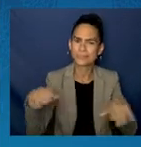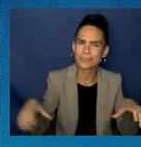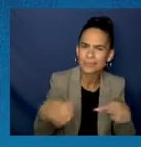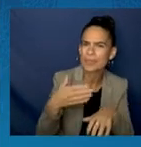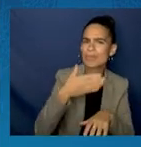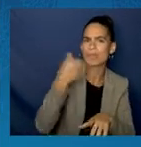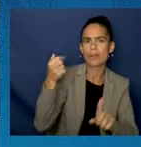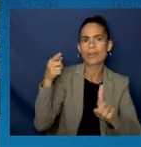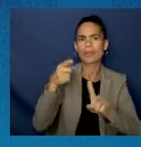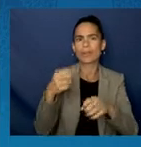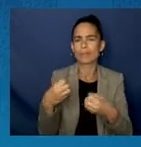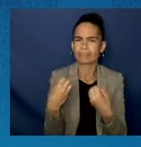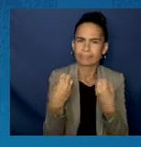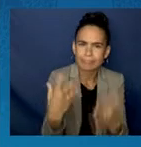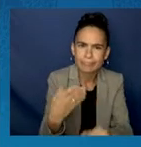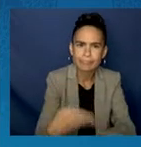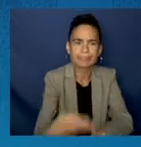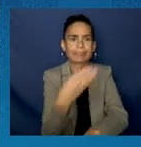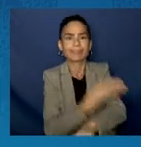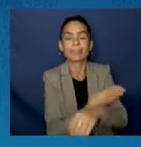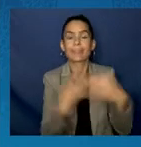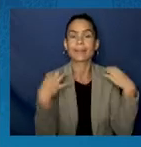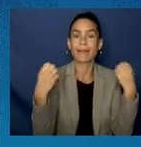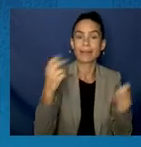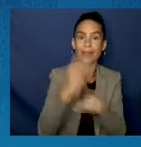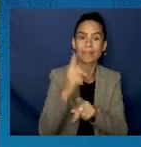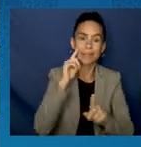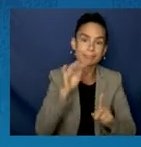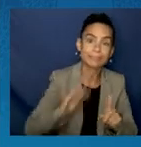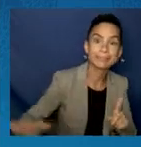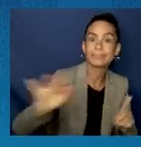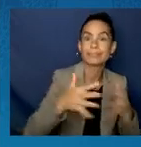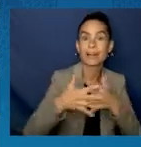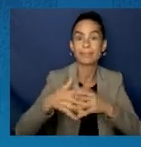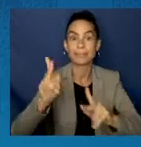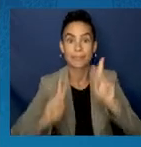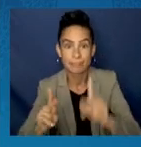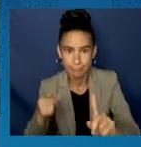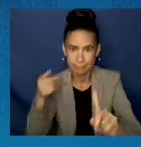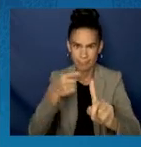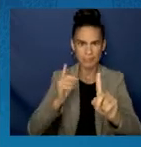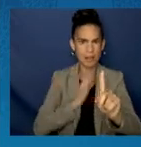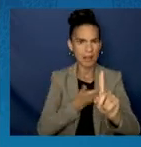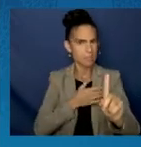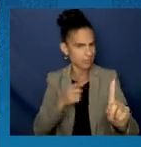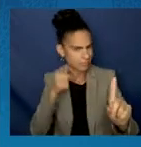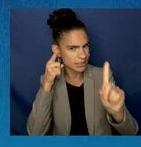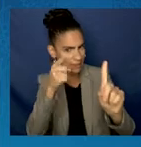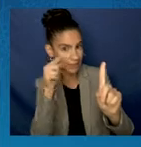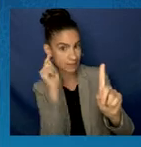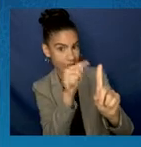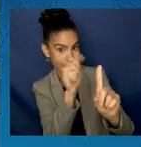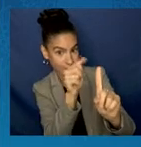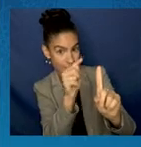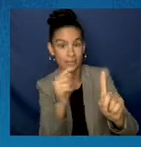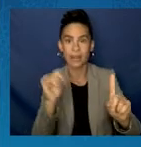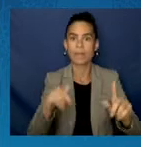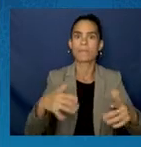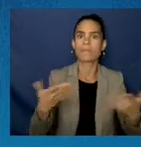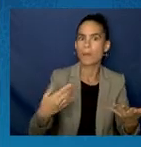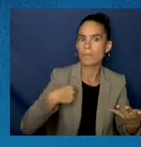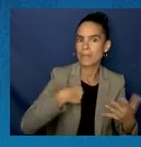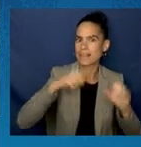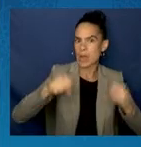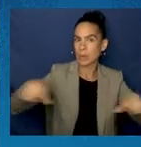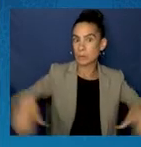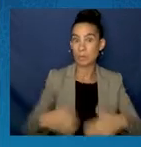That's the agenda. That's what we have in our hands right now, within our grasp, the opportunity to do with the